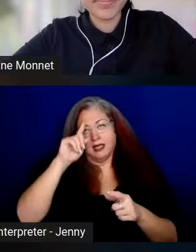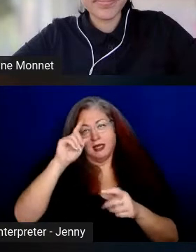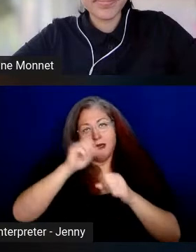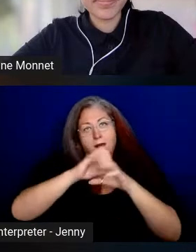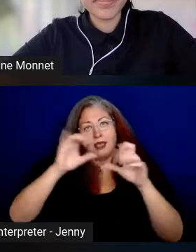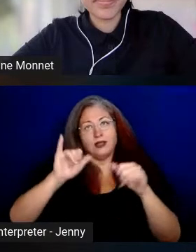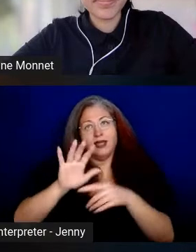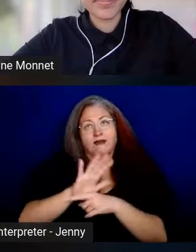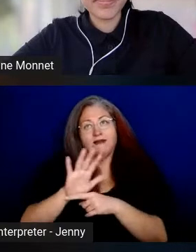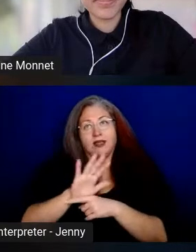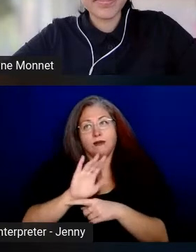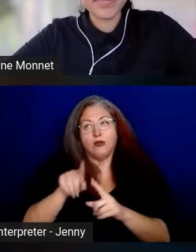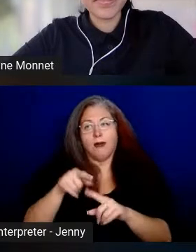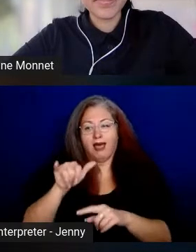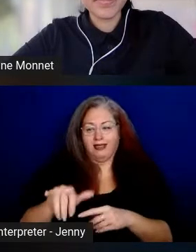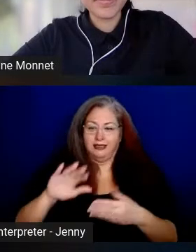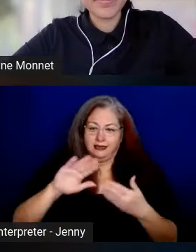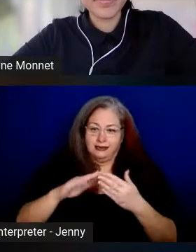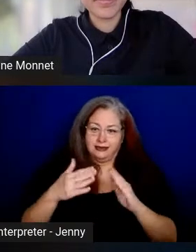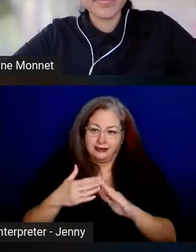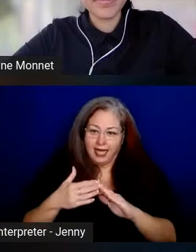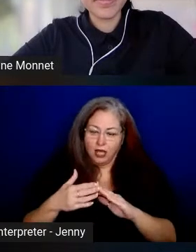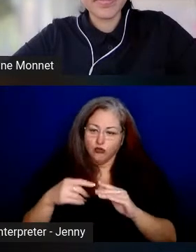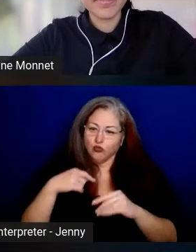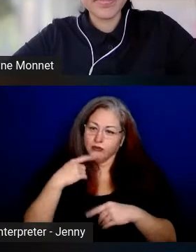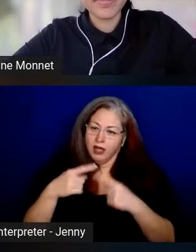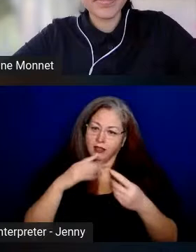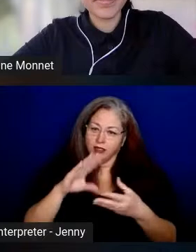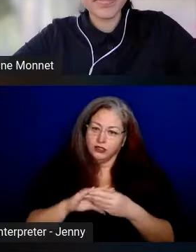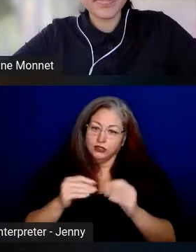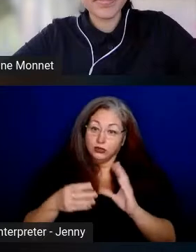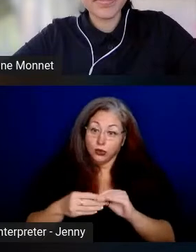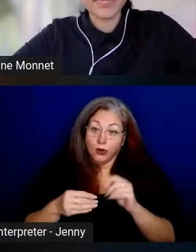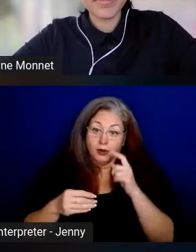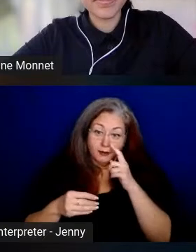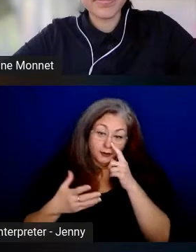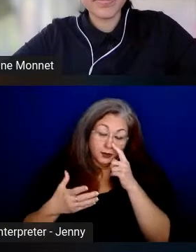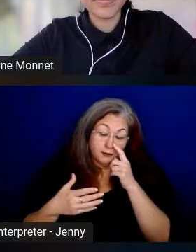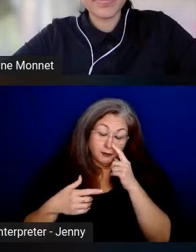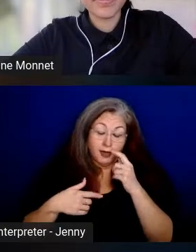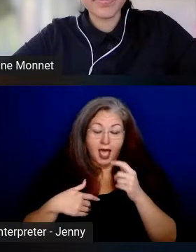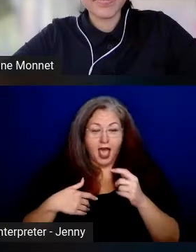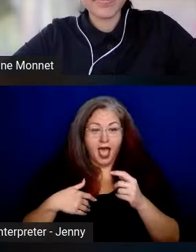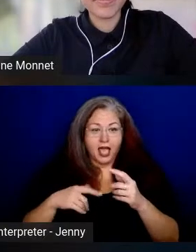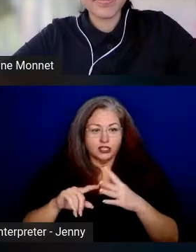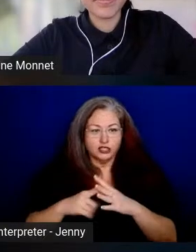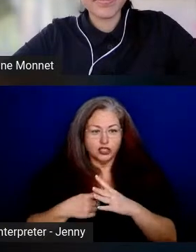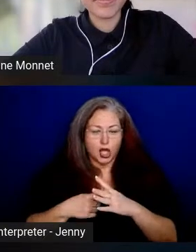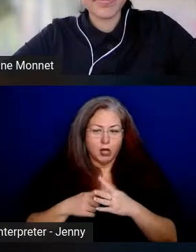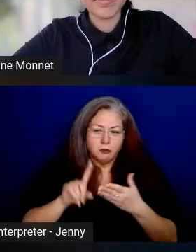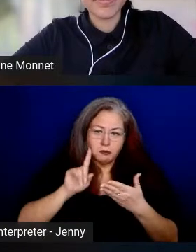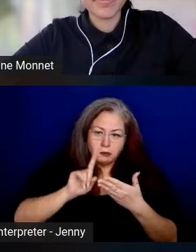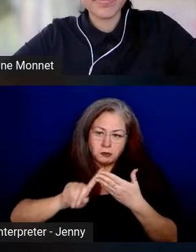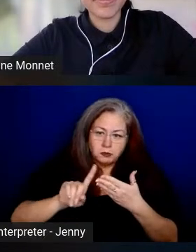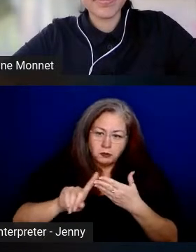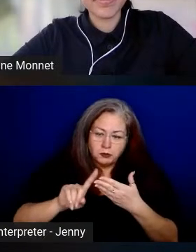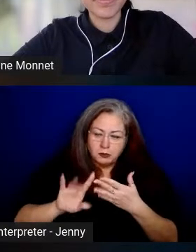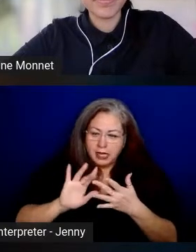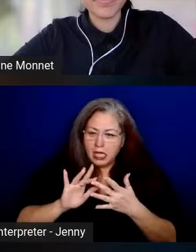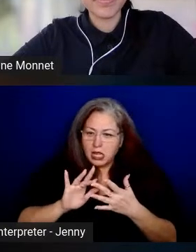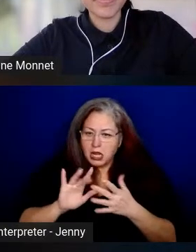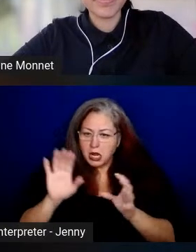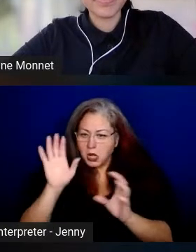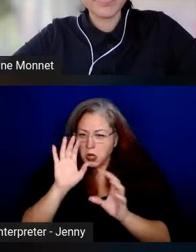the story of the town. So I began to do some research on the internet